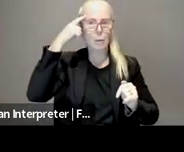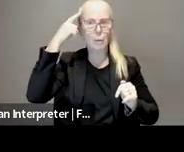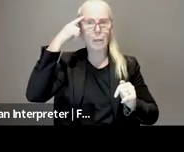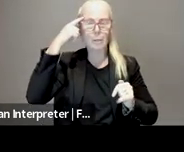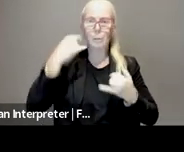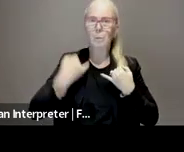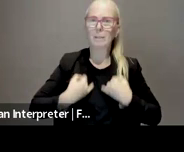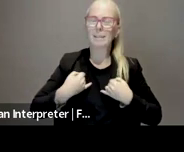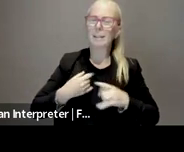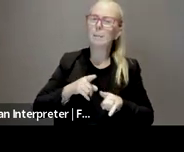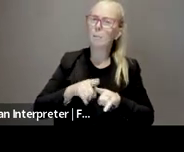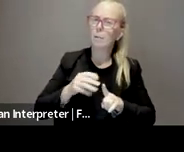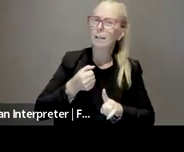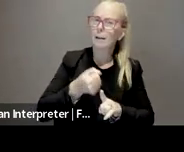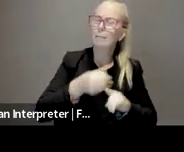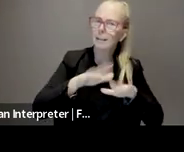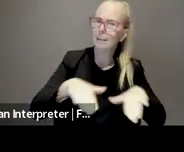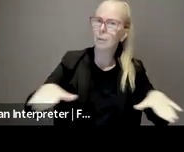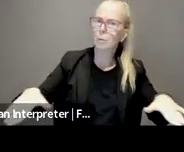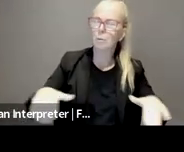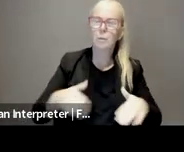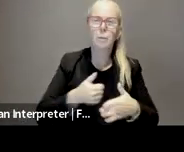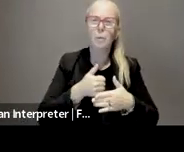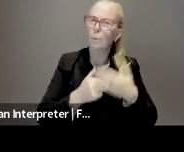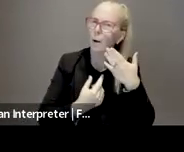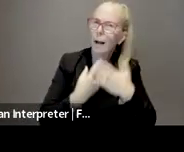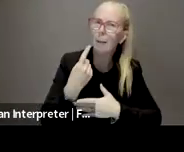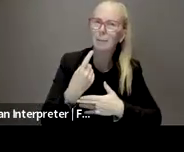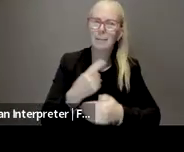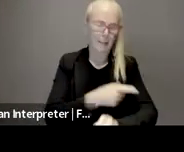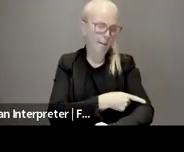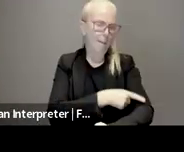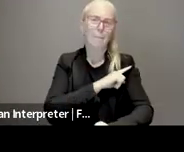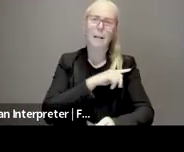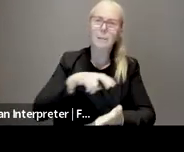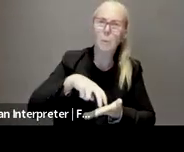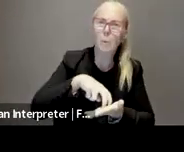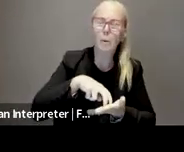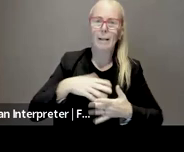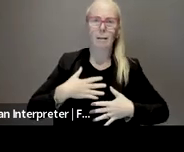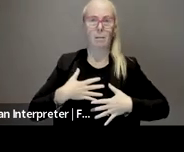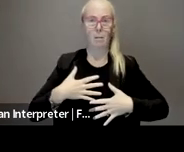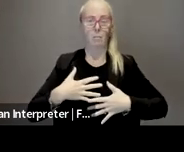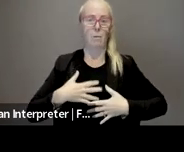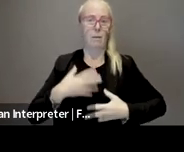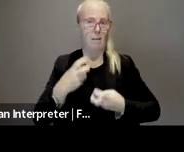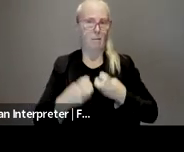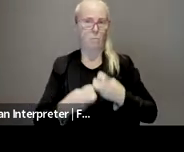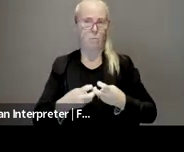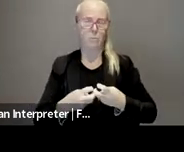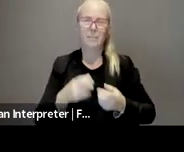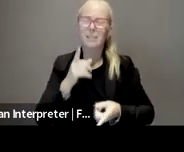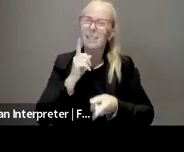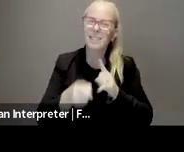weakness, paralysis, and respiratory complications. In some cases, children may require mechanical ventilation connected through